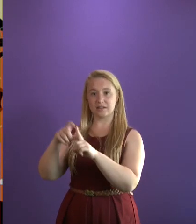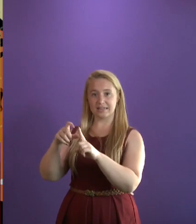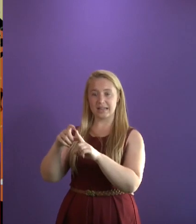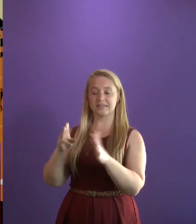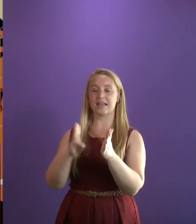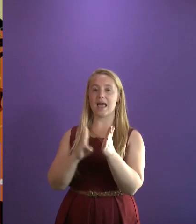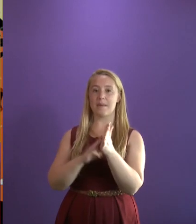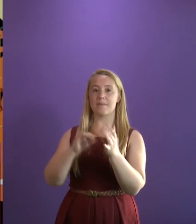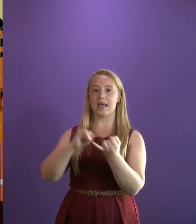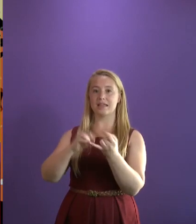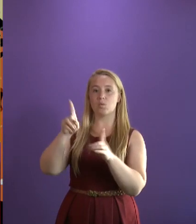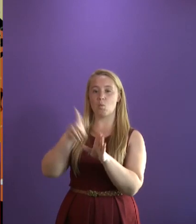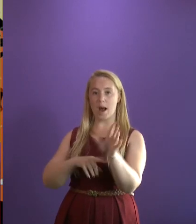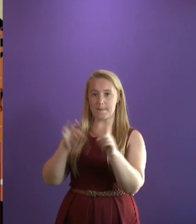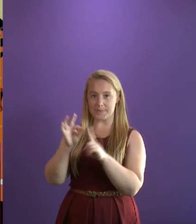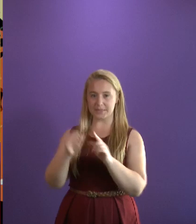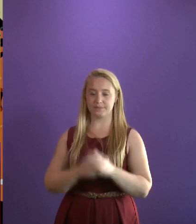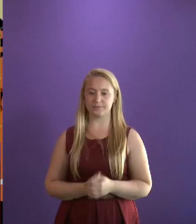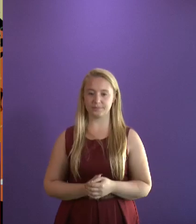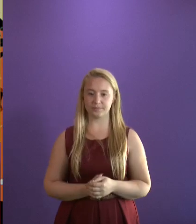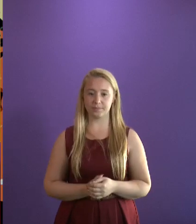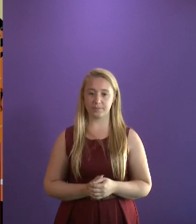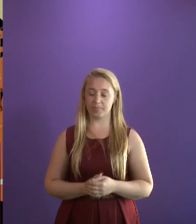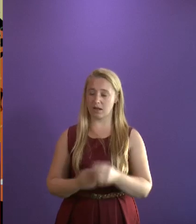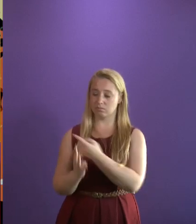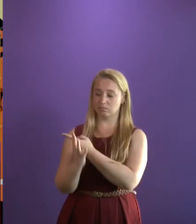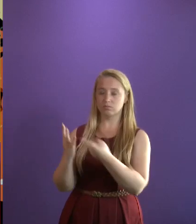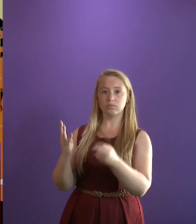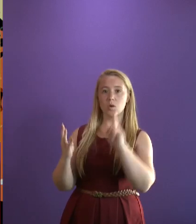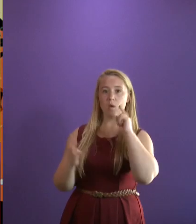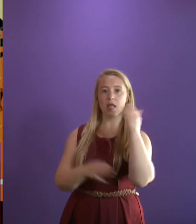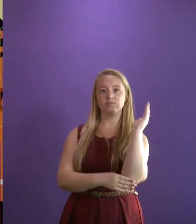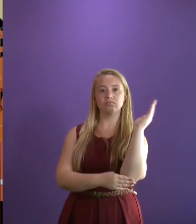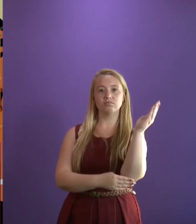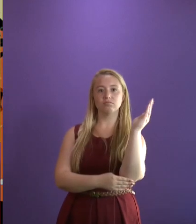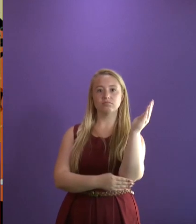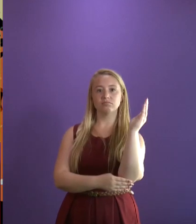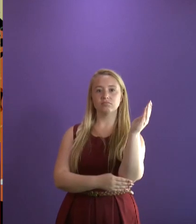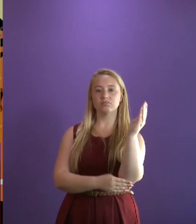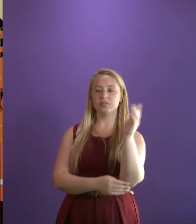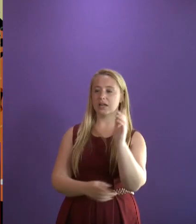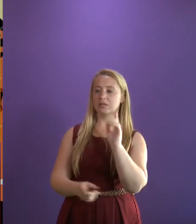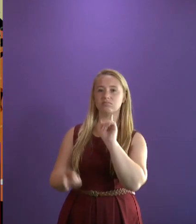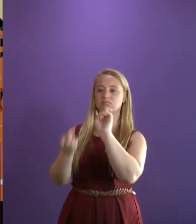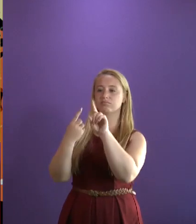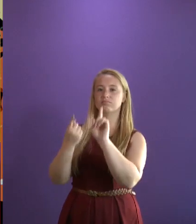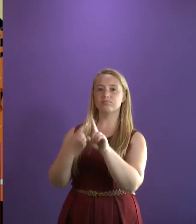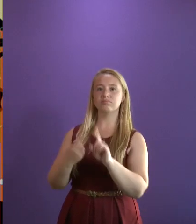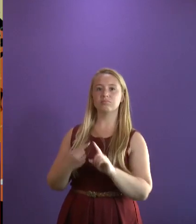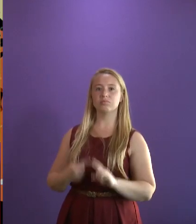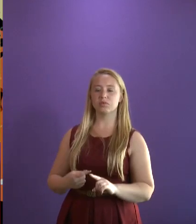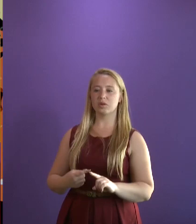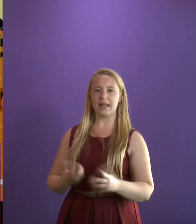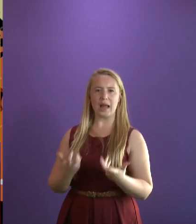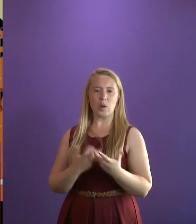MSYP. Now, they're all going to give us a presentation answering some initial questions about how they got